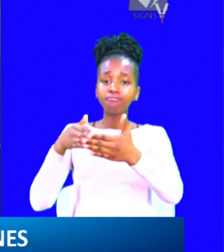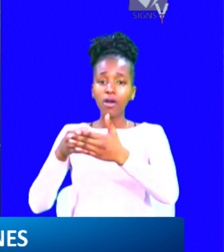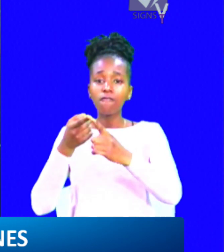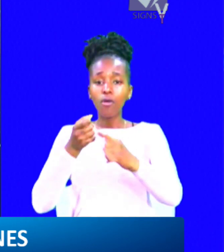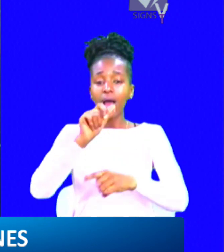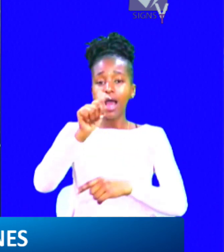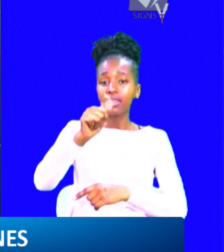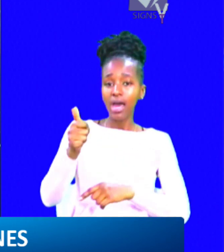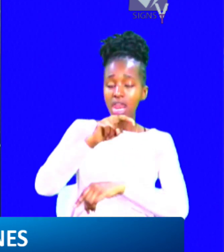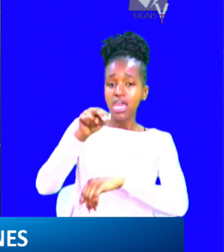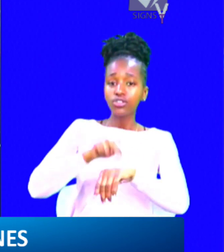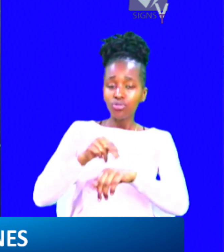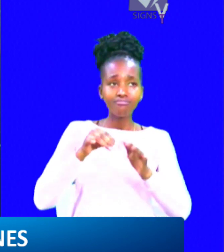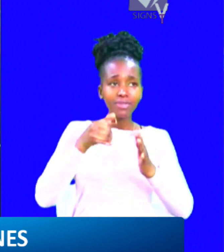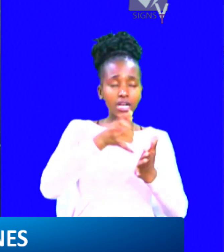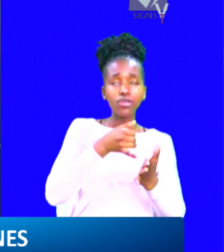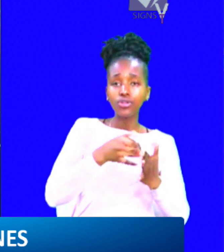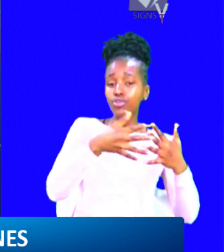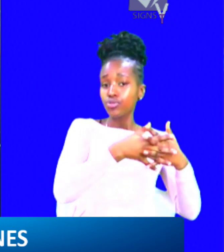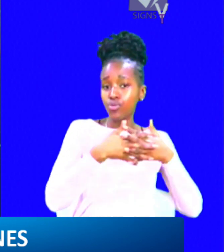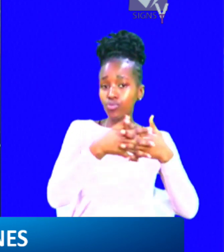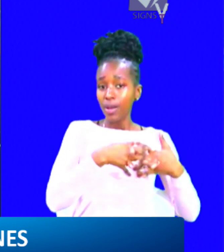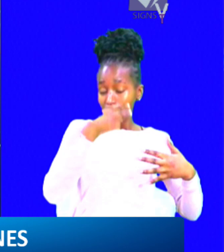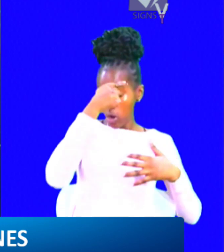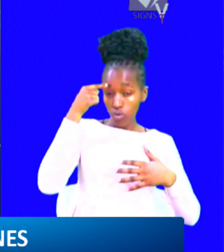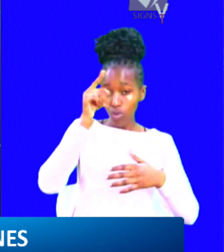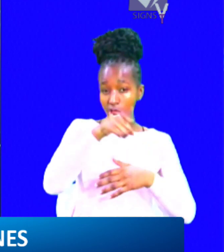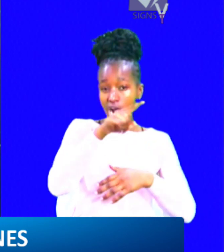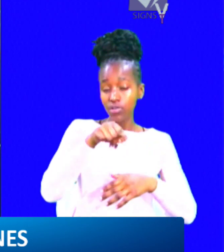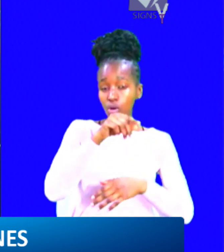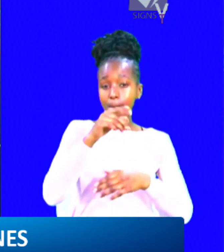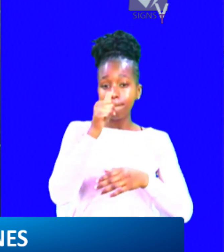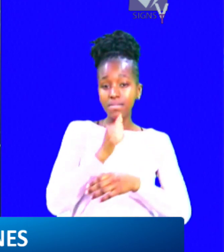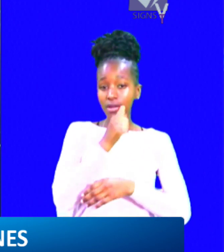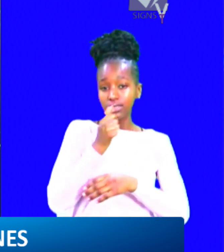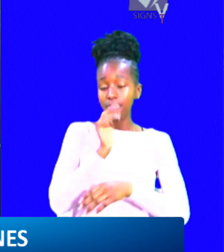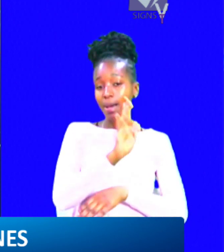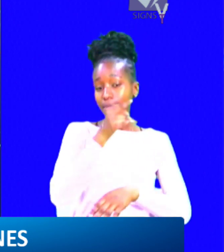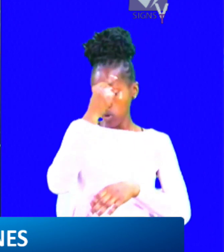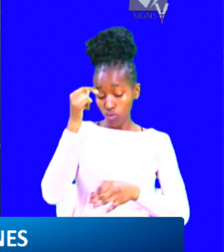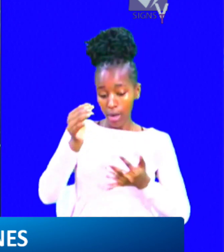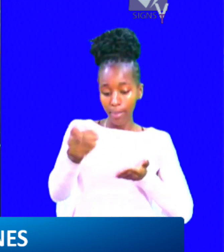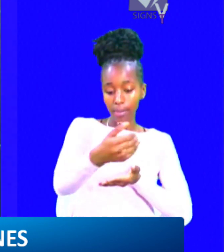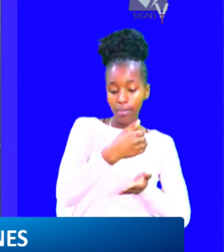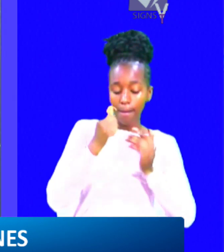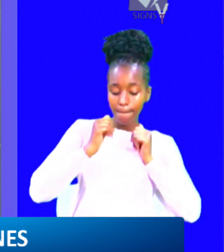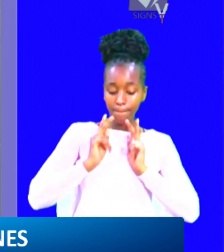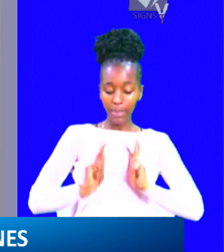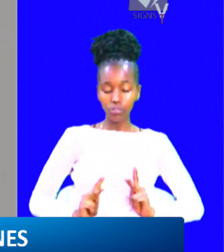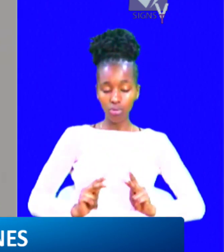nations, including the United States, over its breach of privacy while collecting personal information.